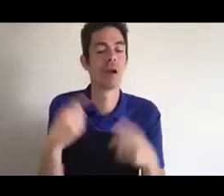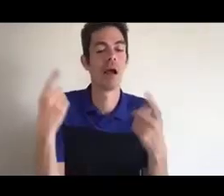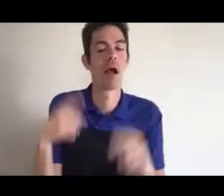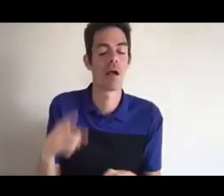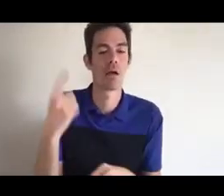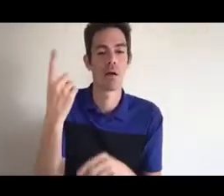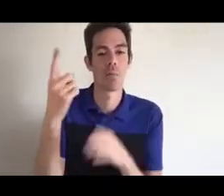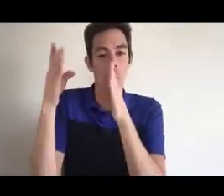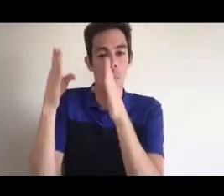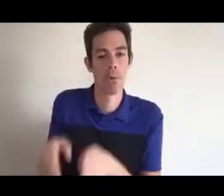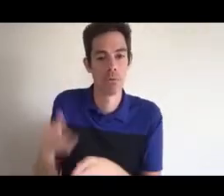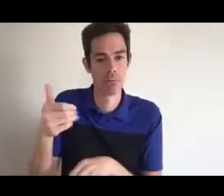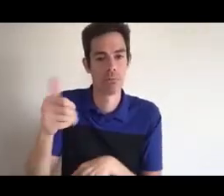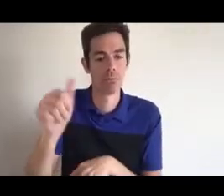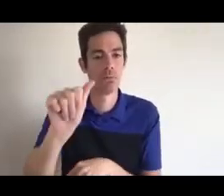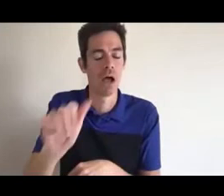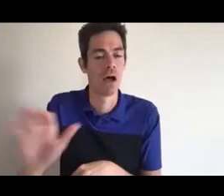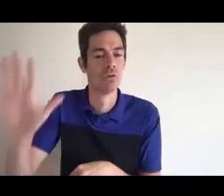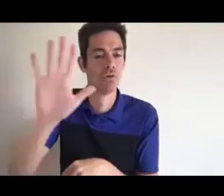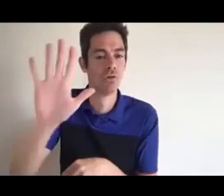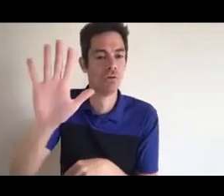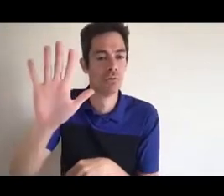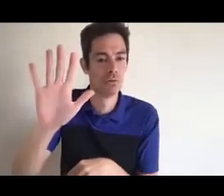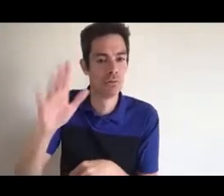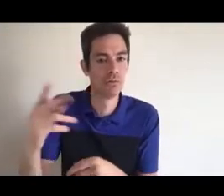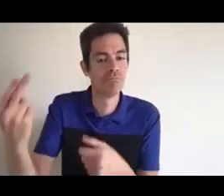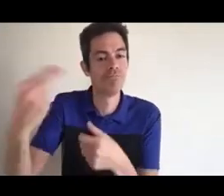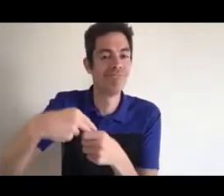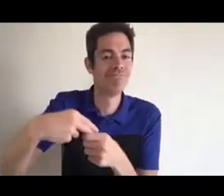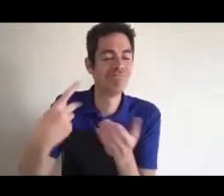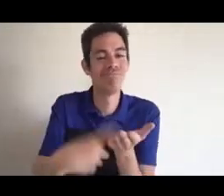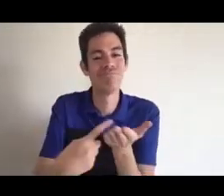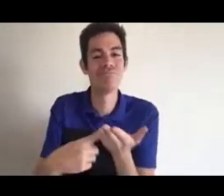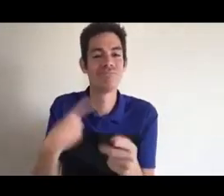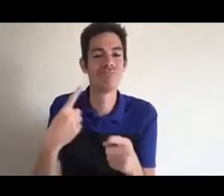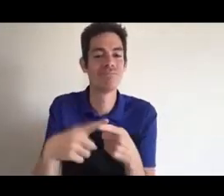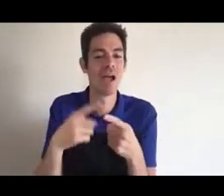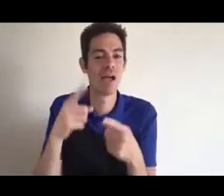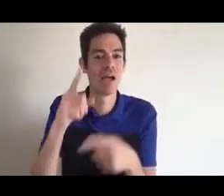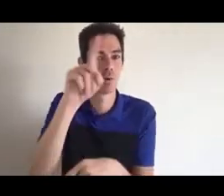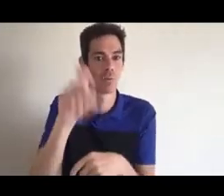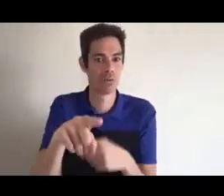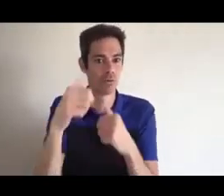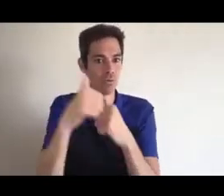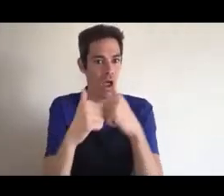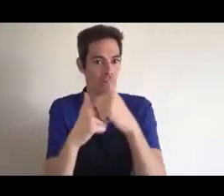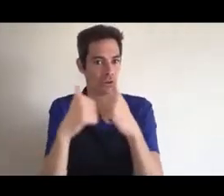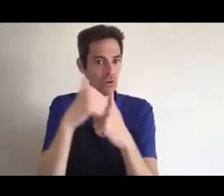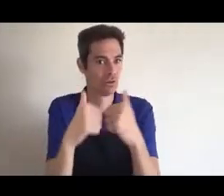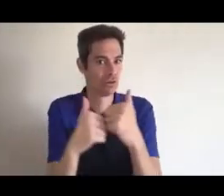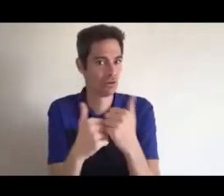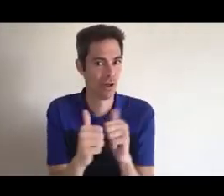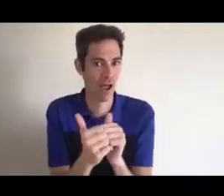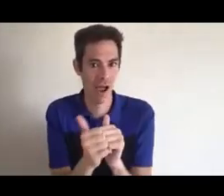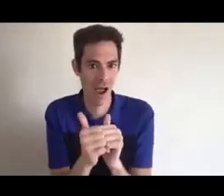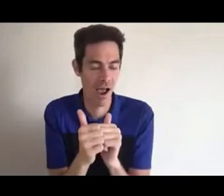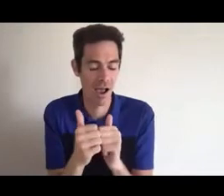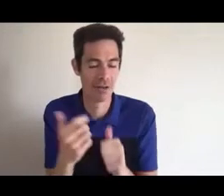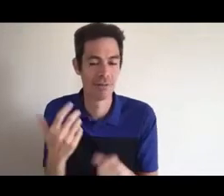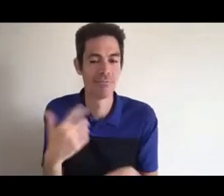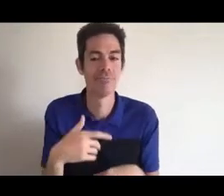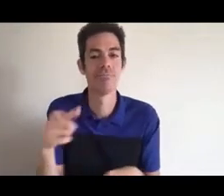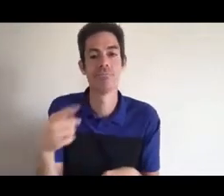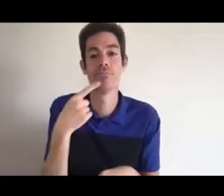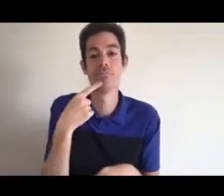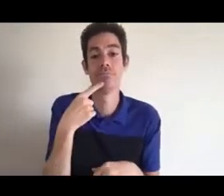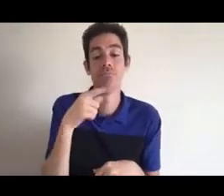and had a discussion. And there was one person who's Asian and joined us in our discussion about